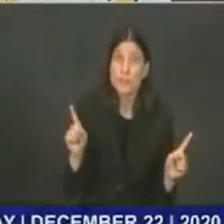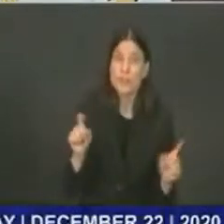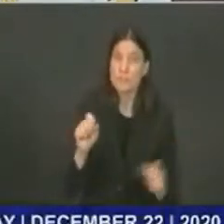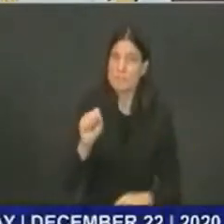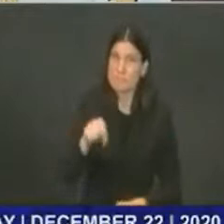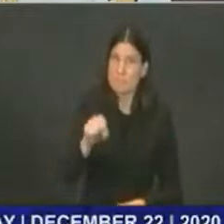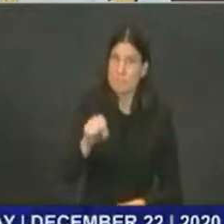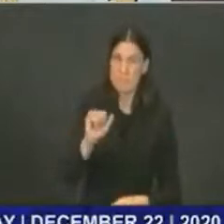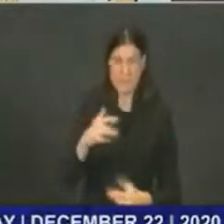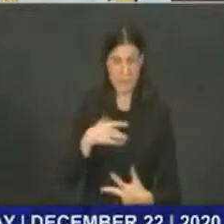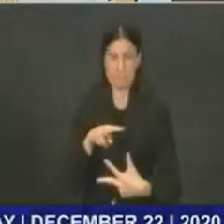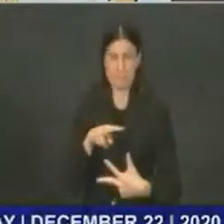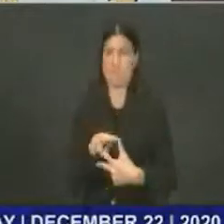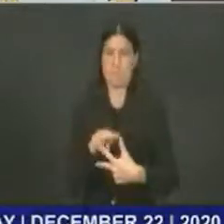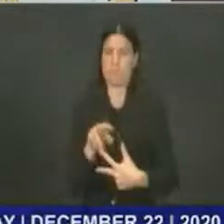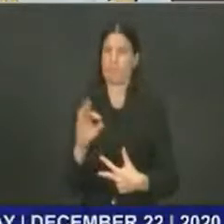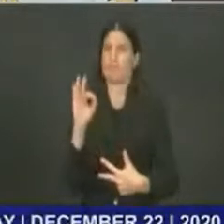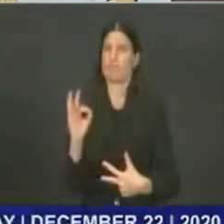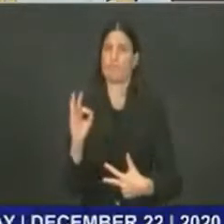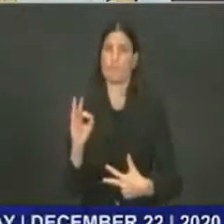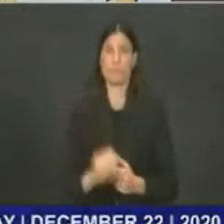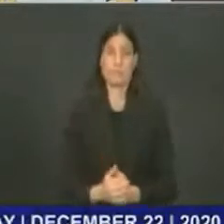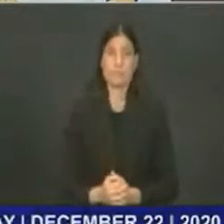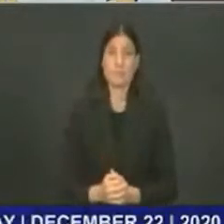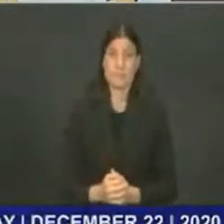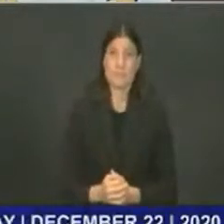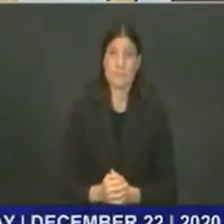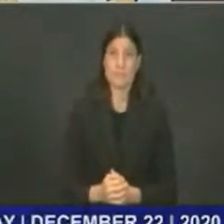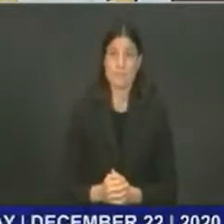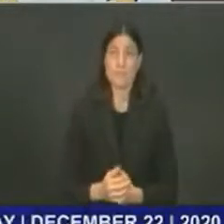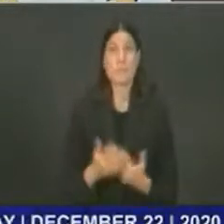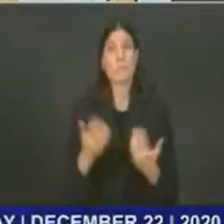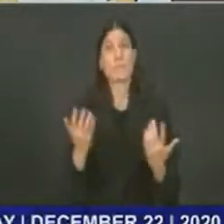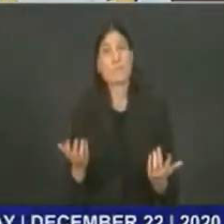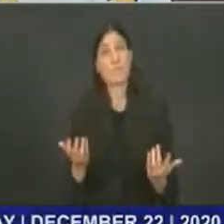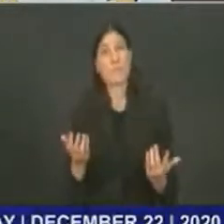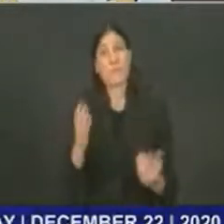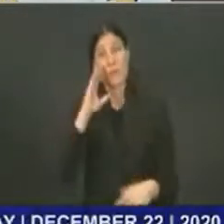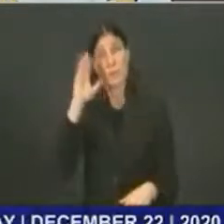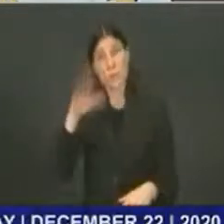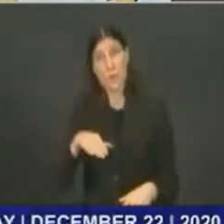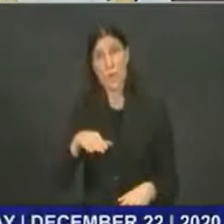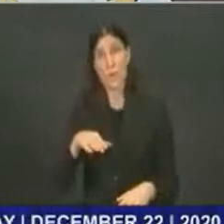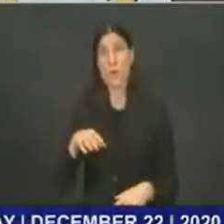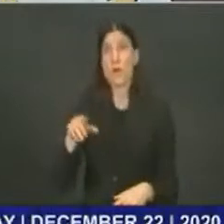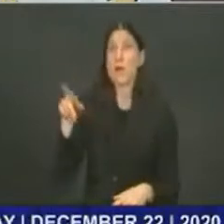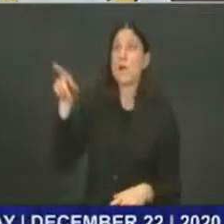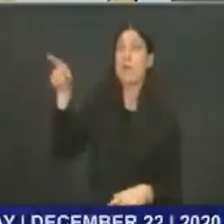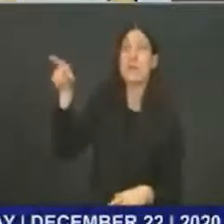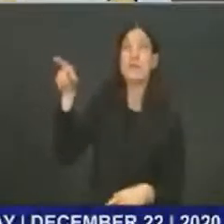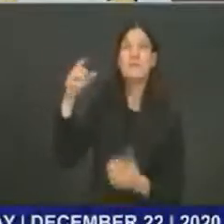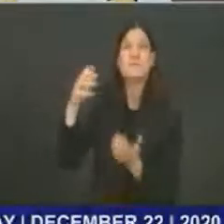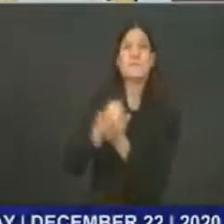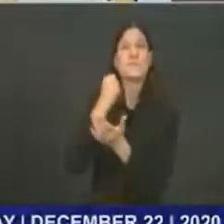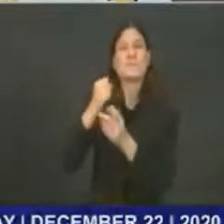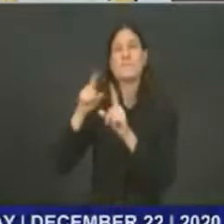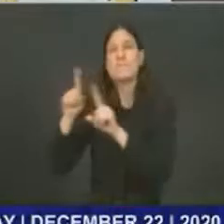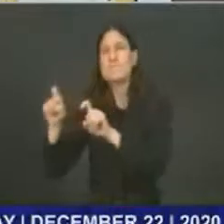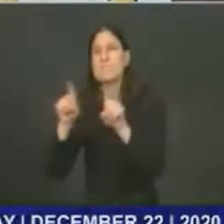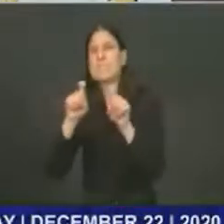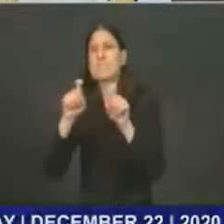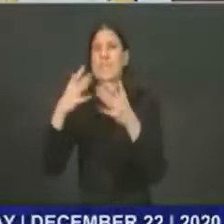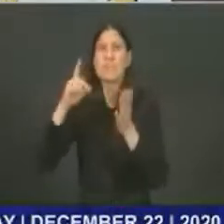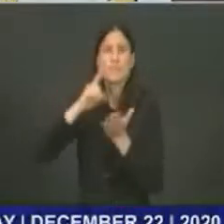involved includes reviewing thousands and thousands of pages of technical data on the vaccine's